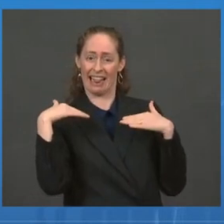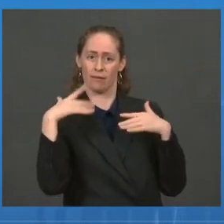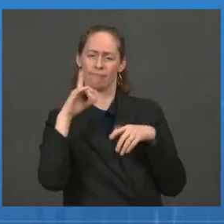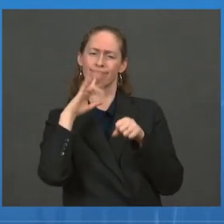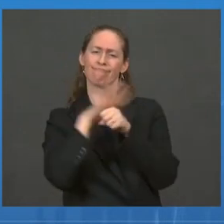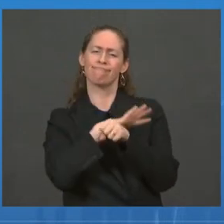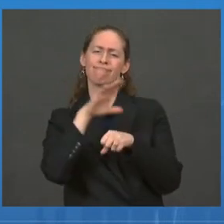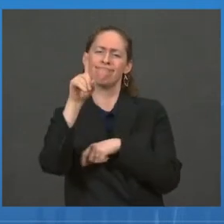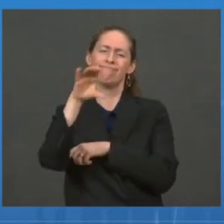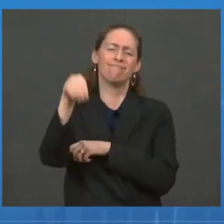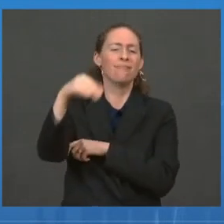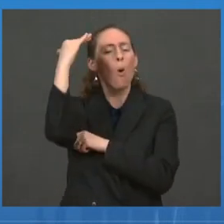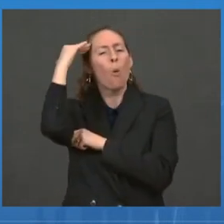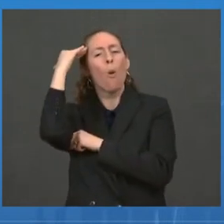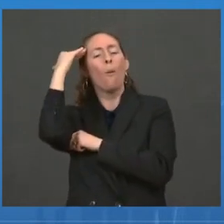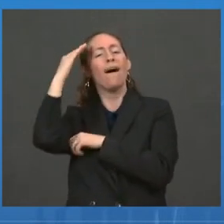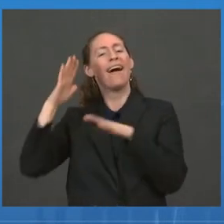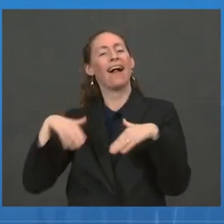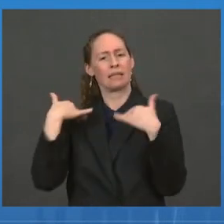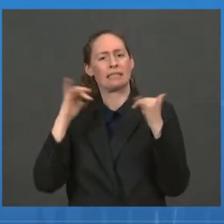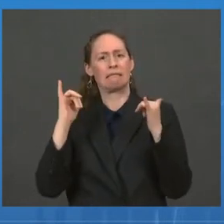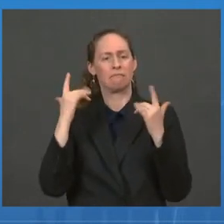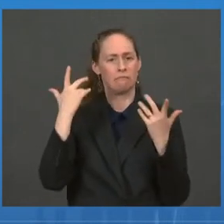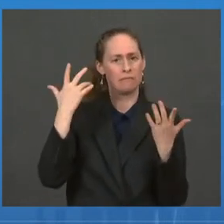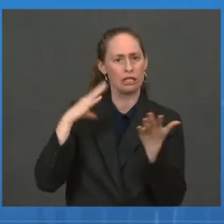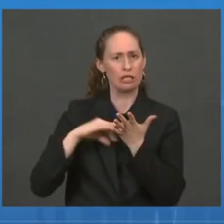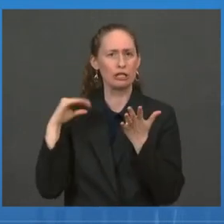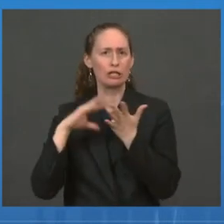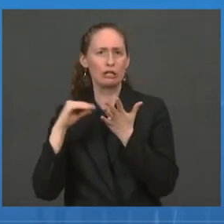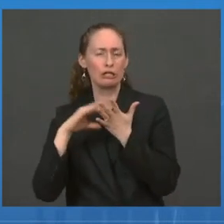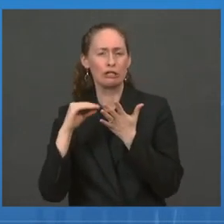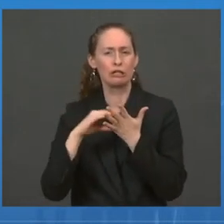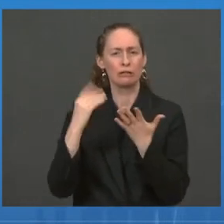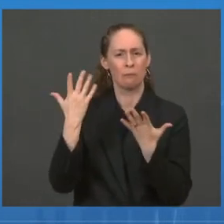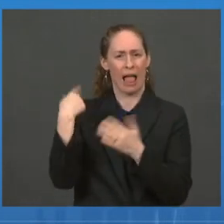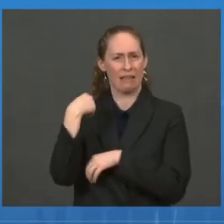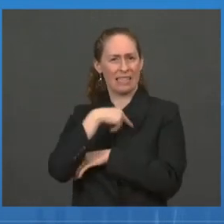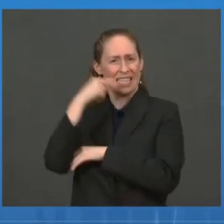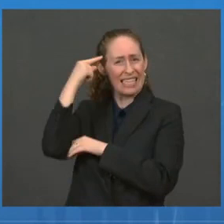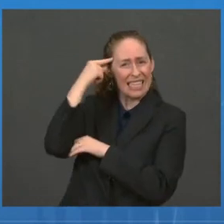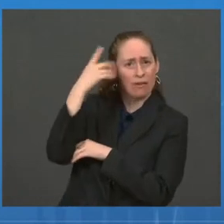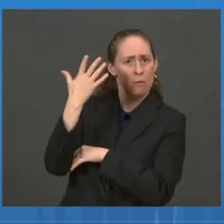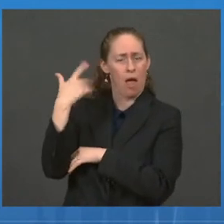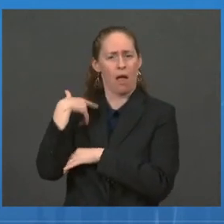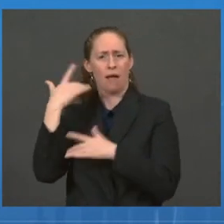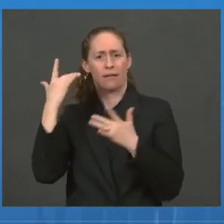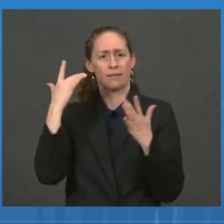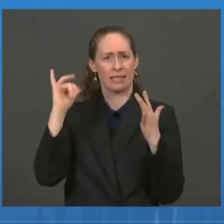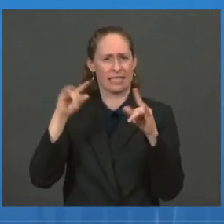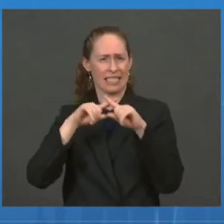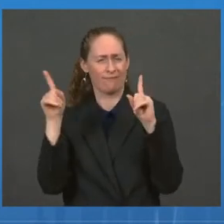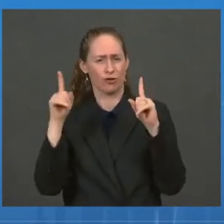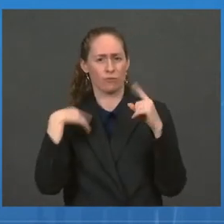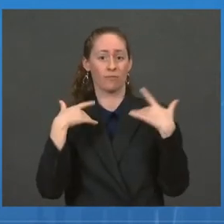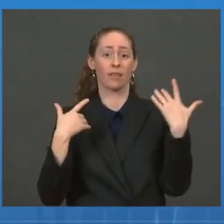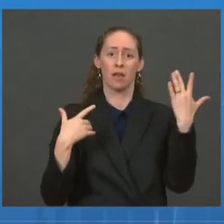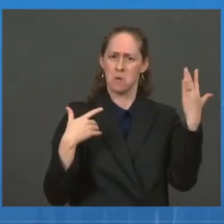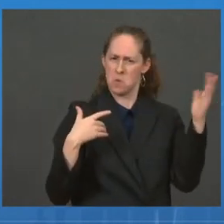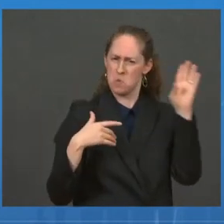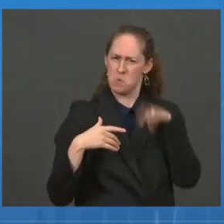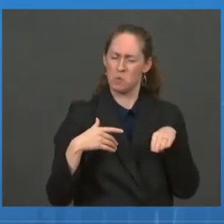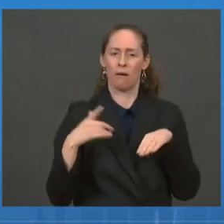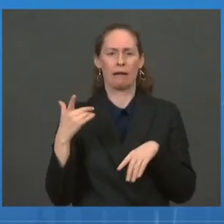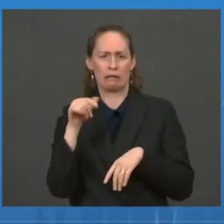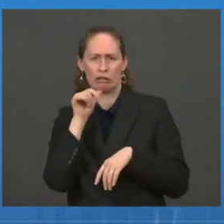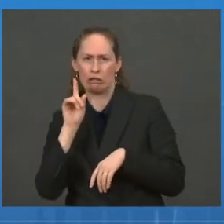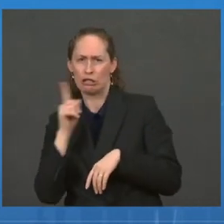first with regard to transmission obviously when you look at the molecular configuration of those particular variants it